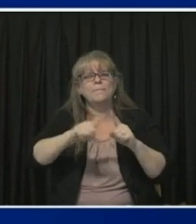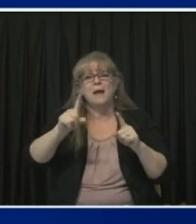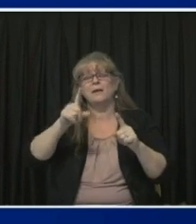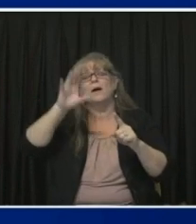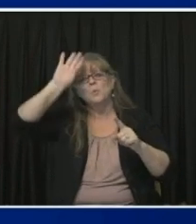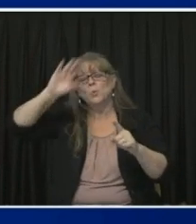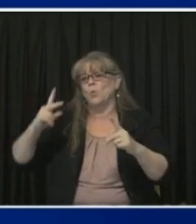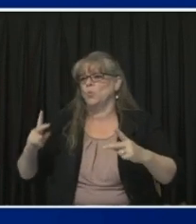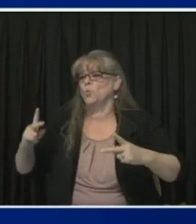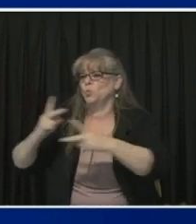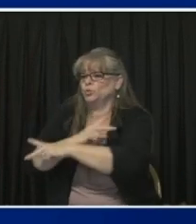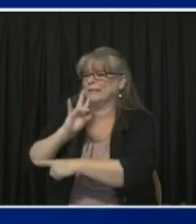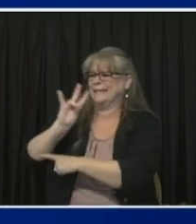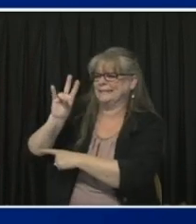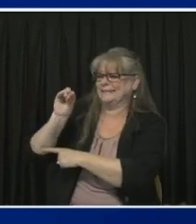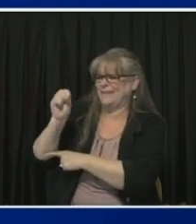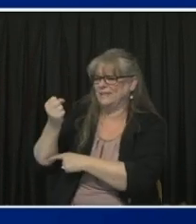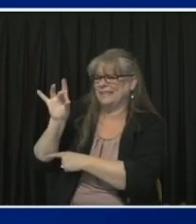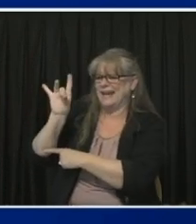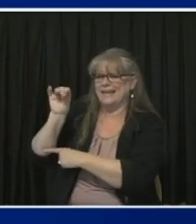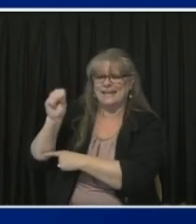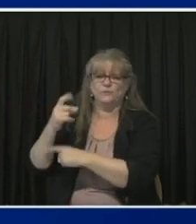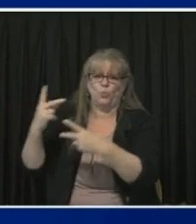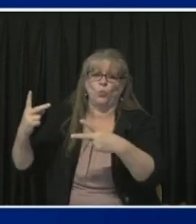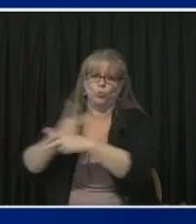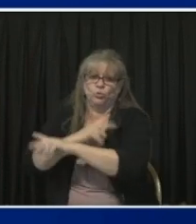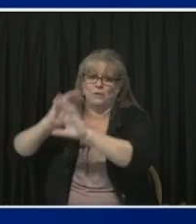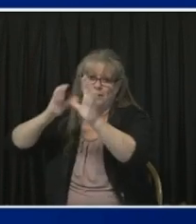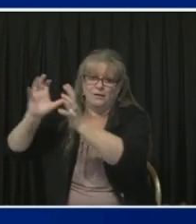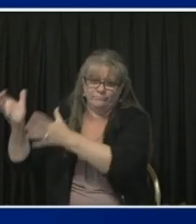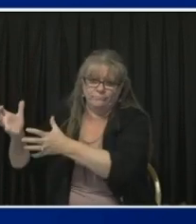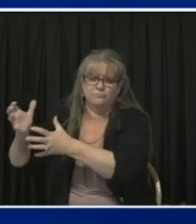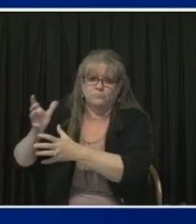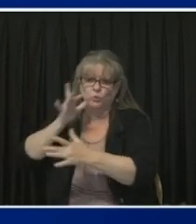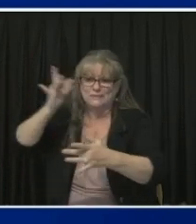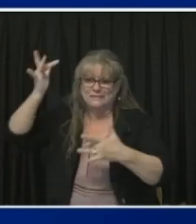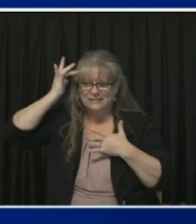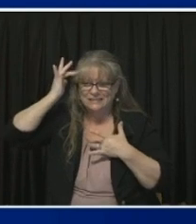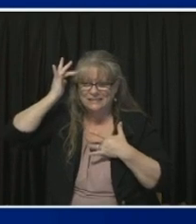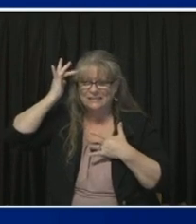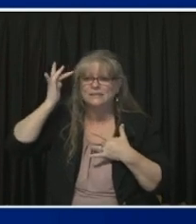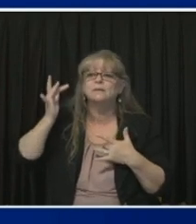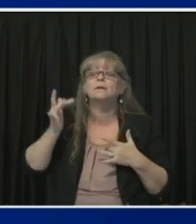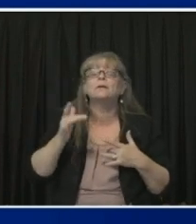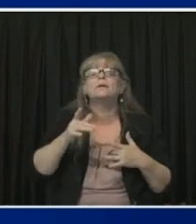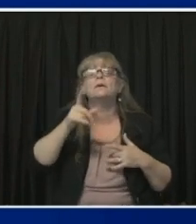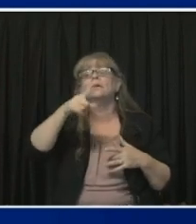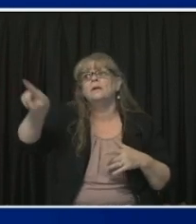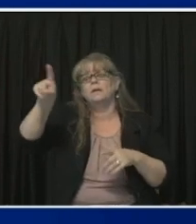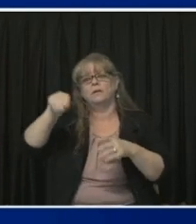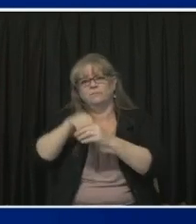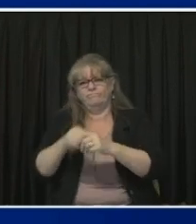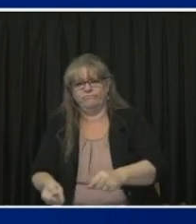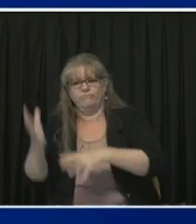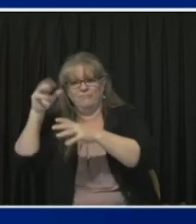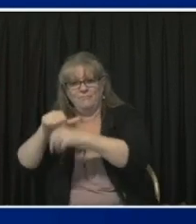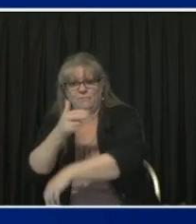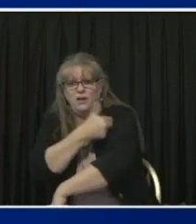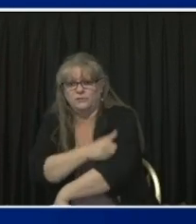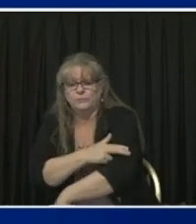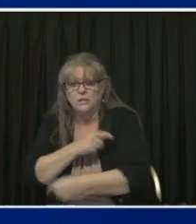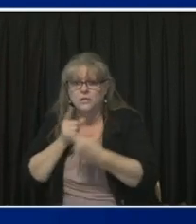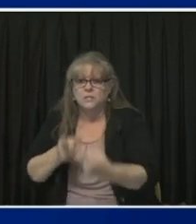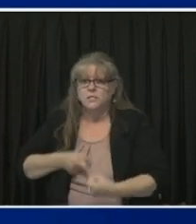and a much higher hospitalization rate and a much higher fatality rate. And because of the age of the population in our nursing